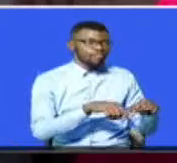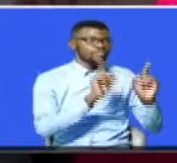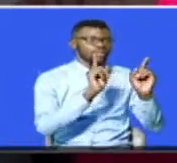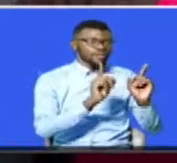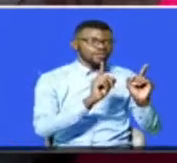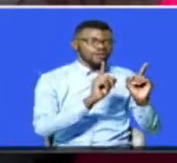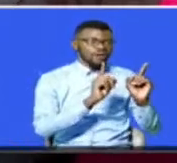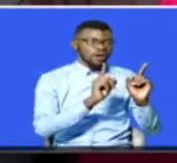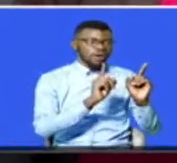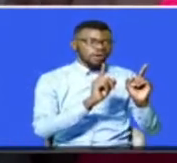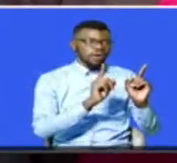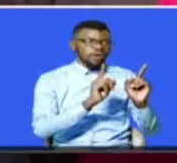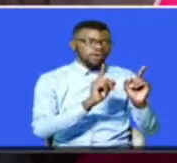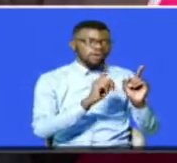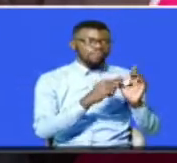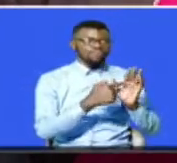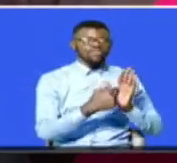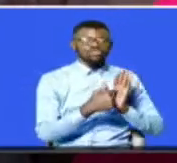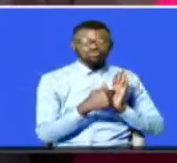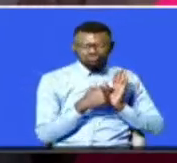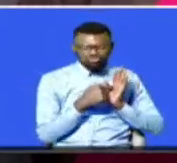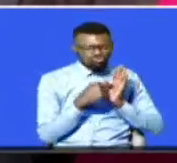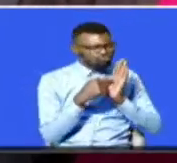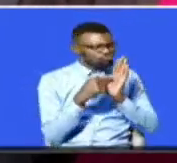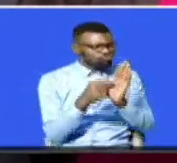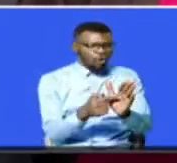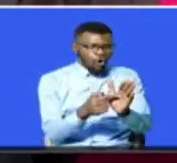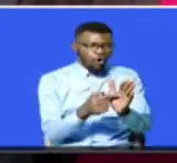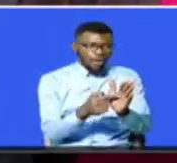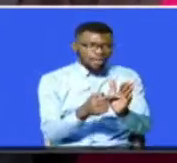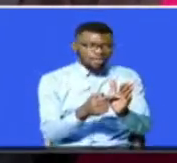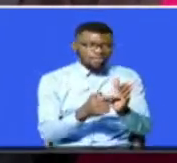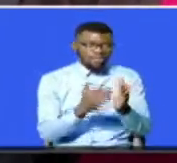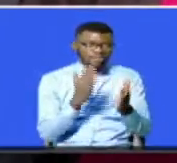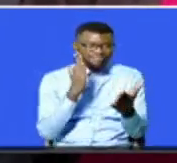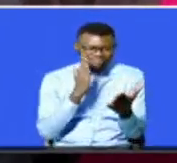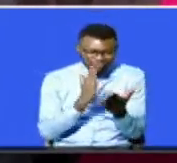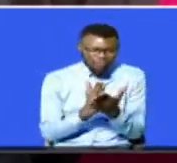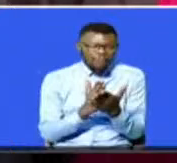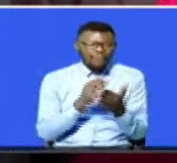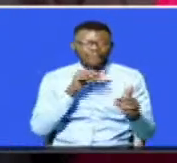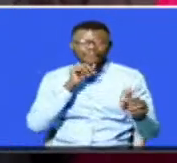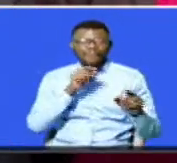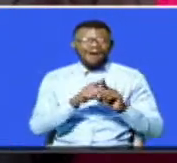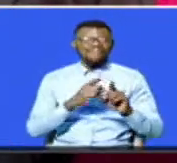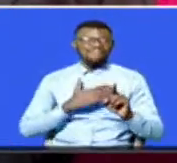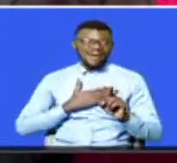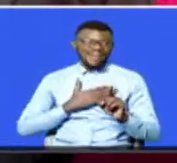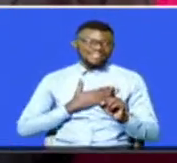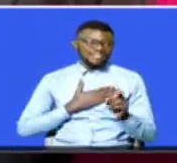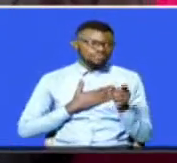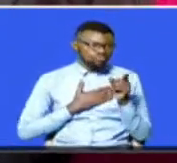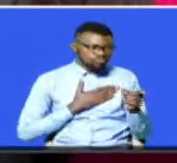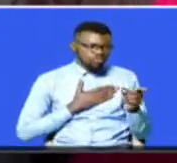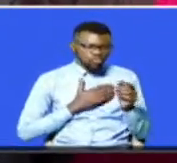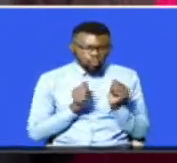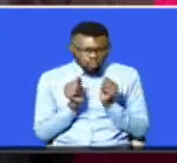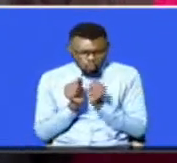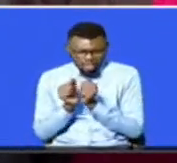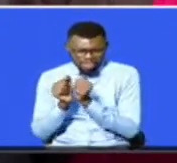the meaning and essence of true brotherhood. You have been with